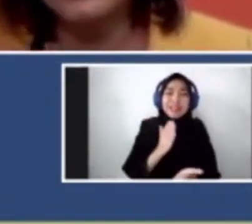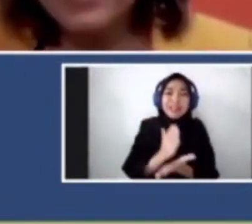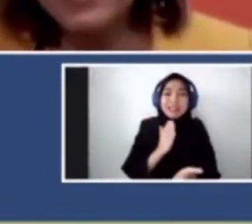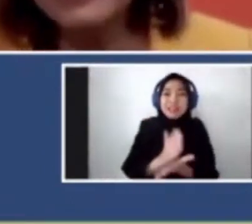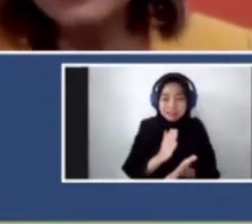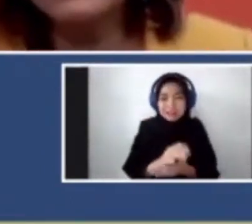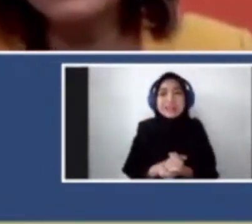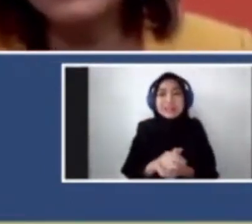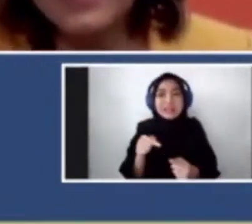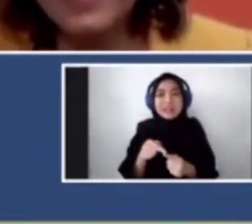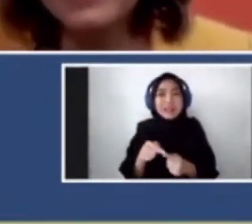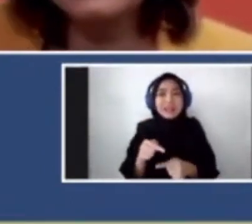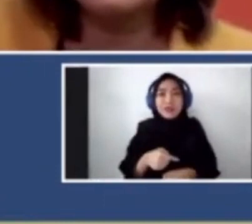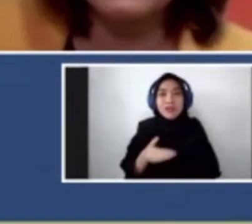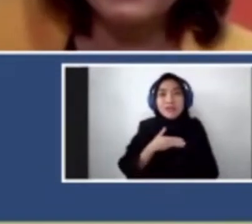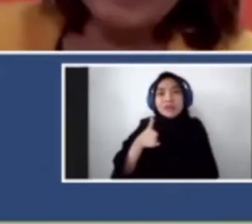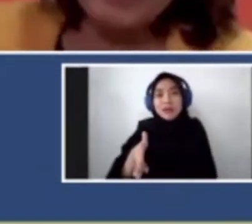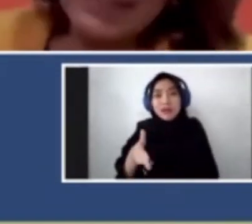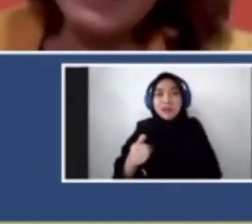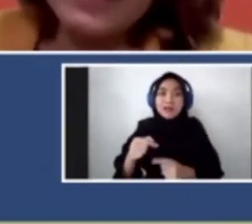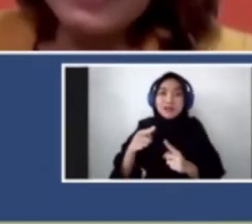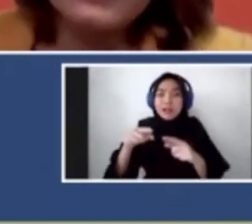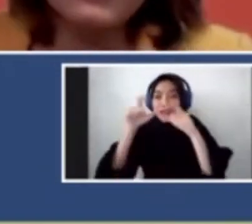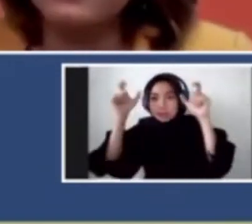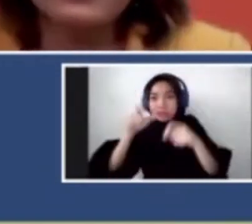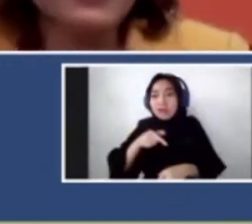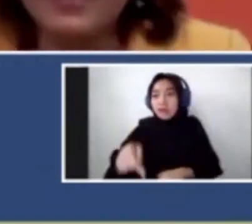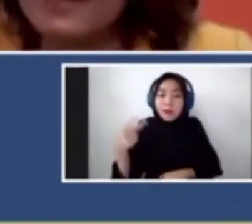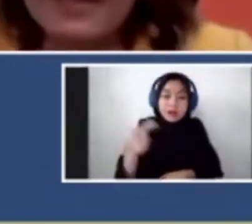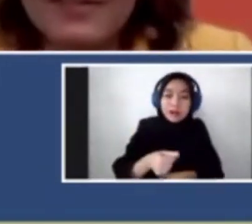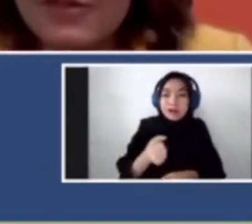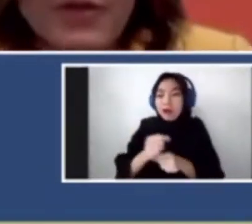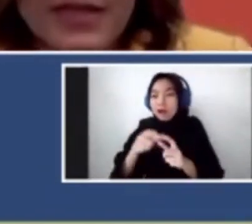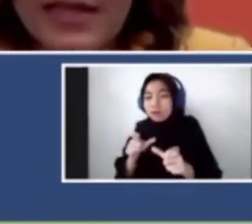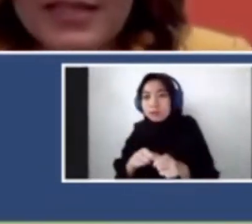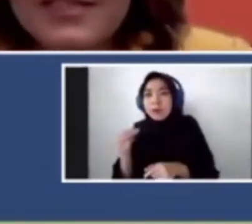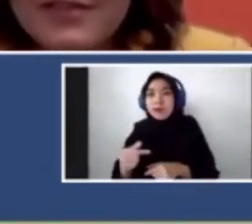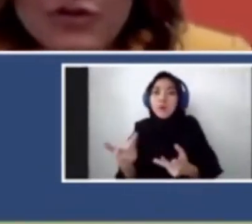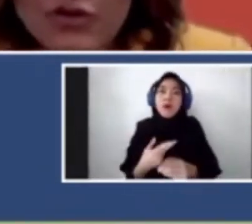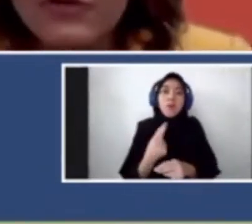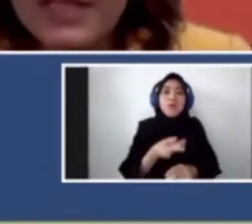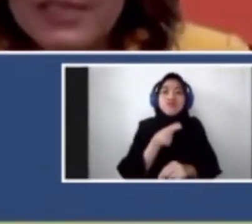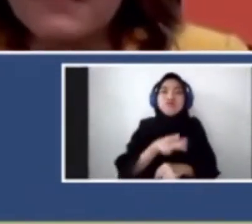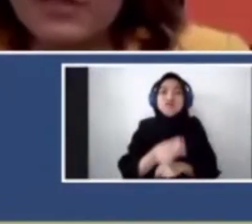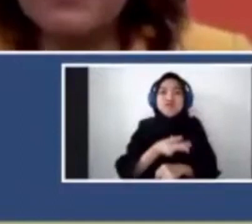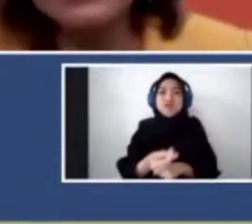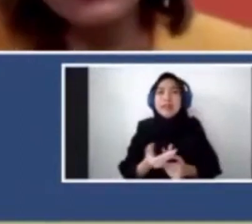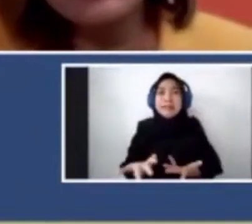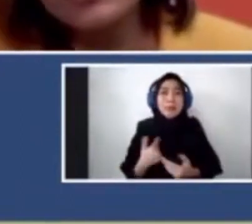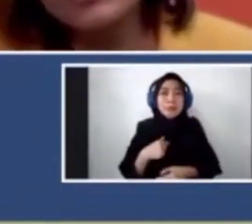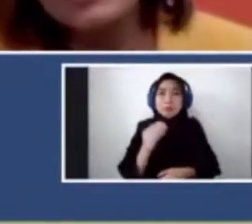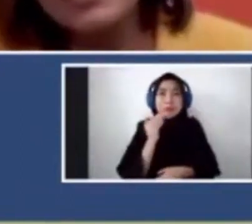take a taxi, get the gas, and pay a taxi. So it's something that is not easy for them. These